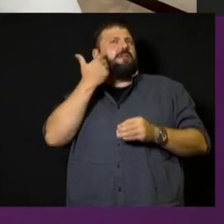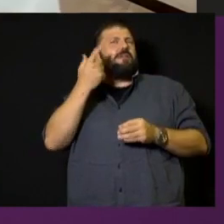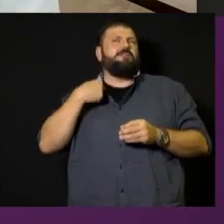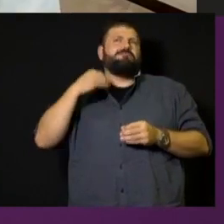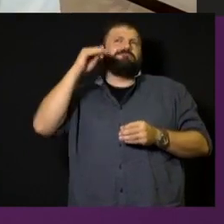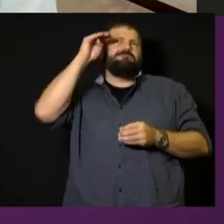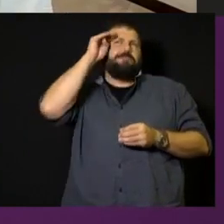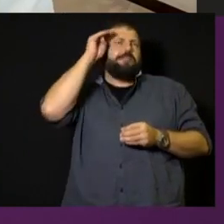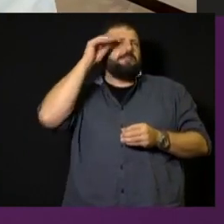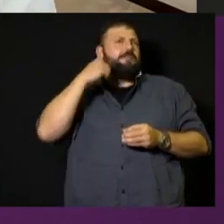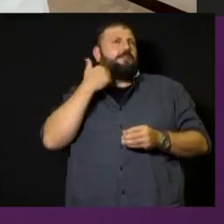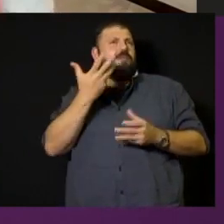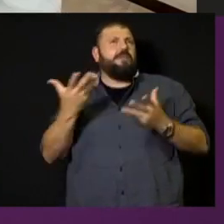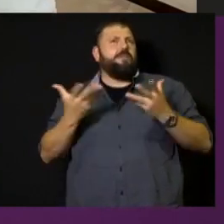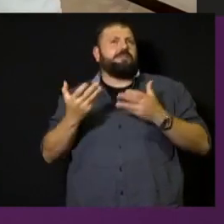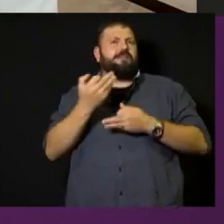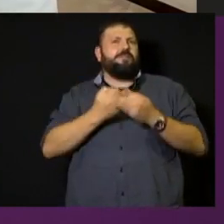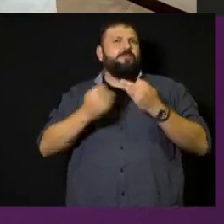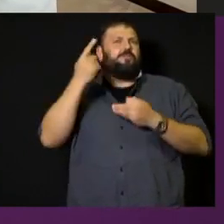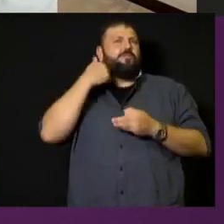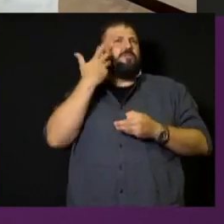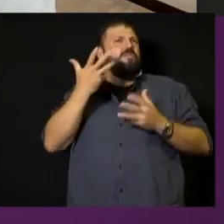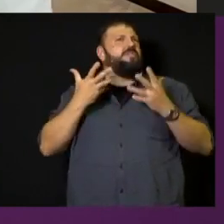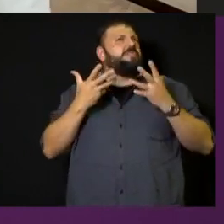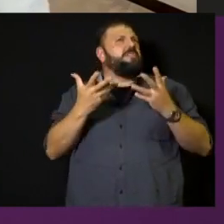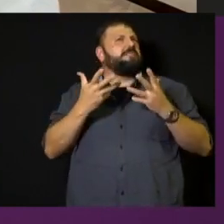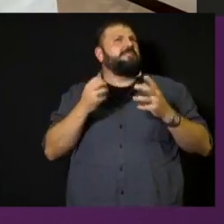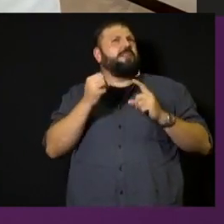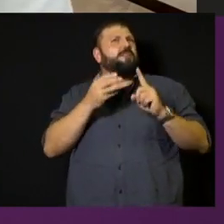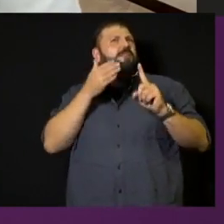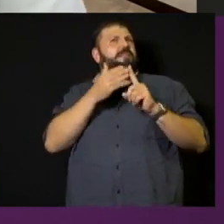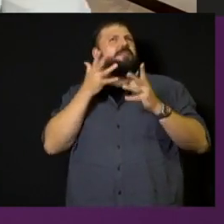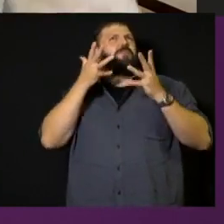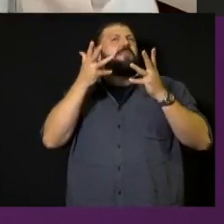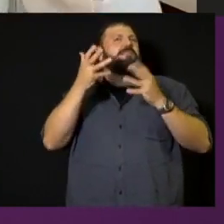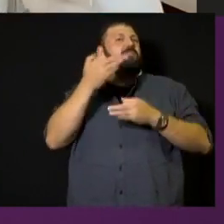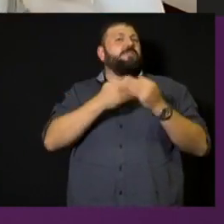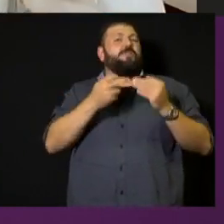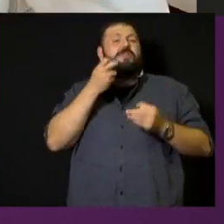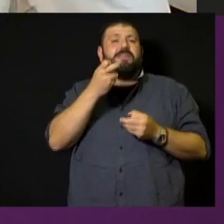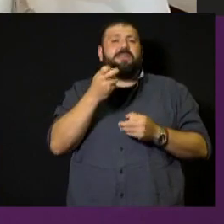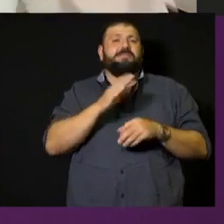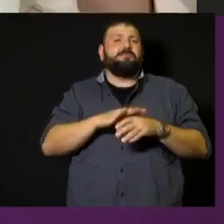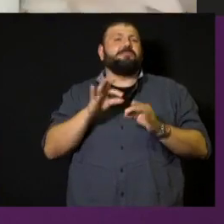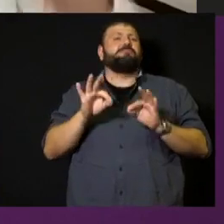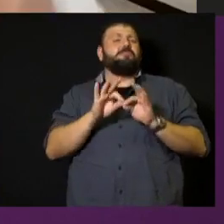very clear objective, and something that is very important is.